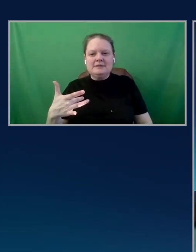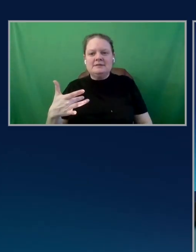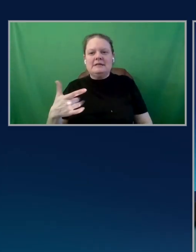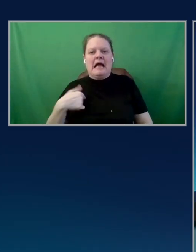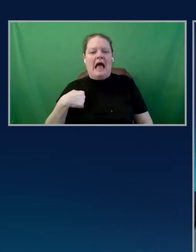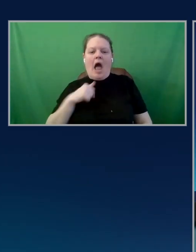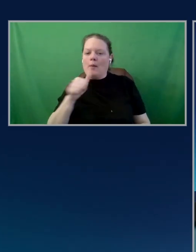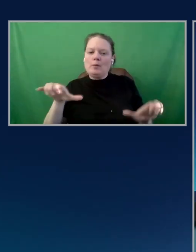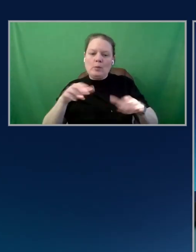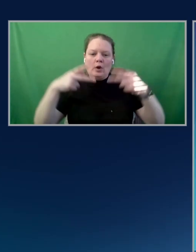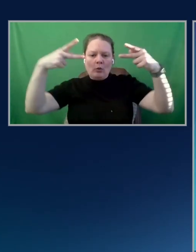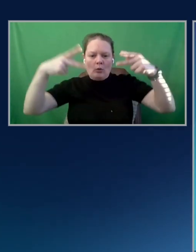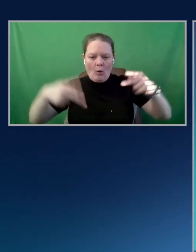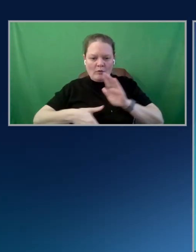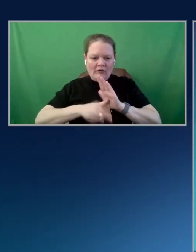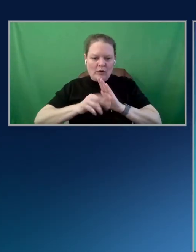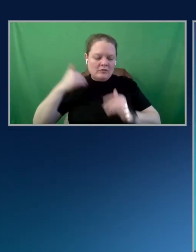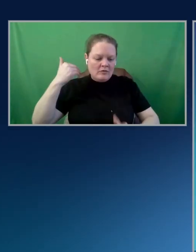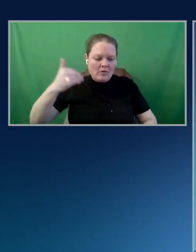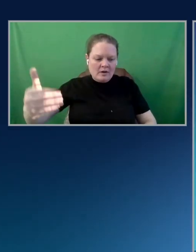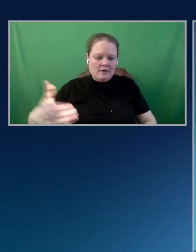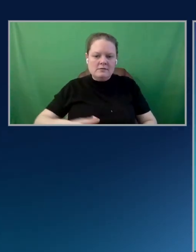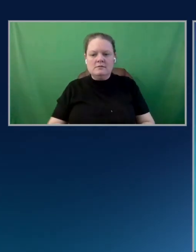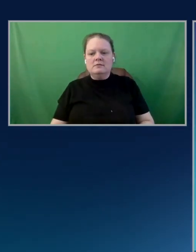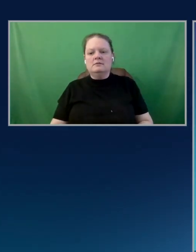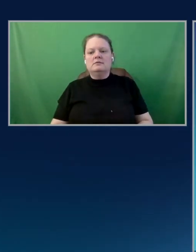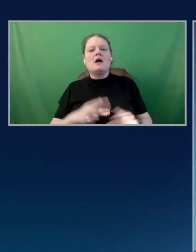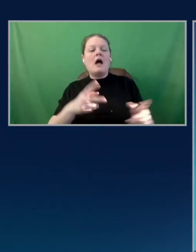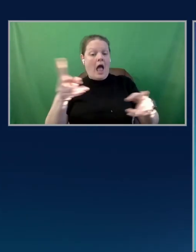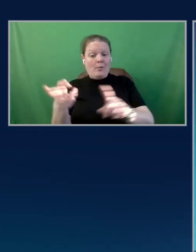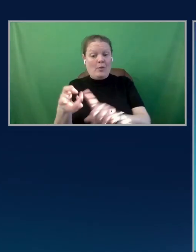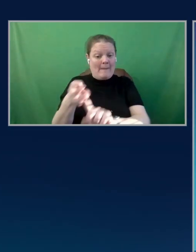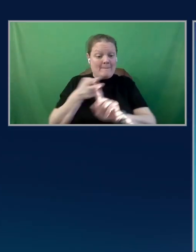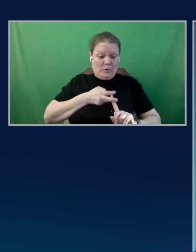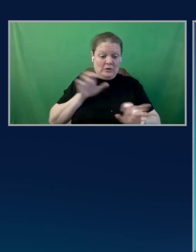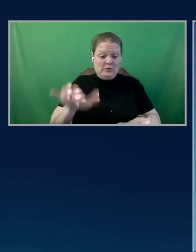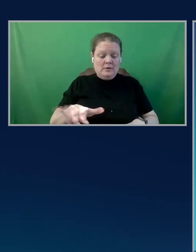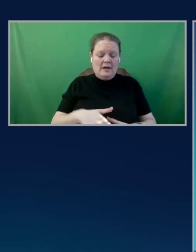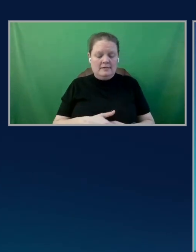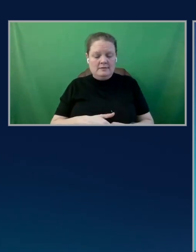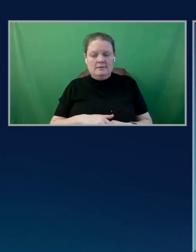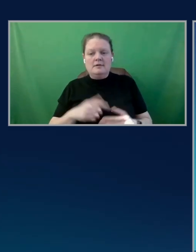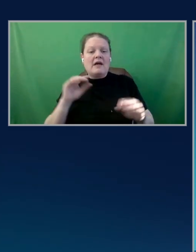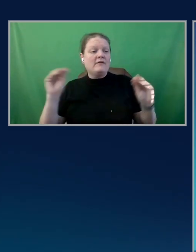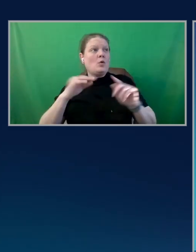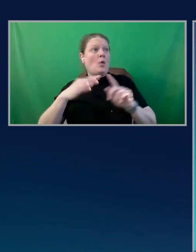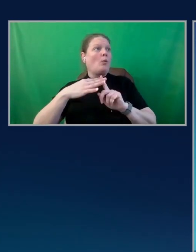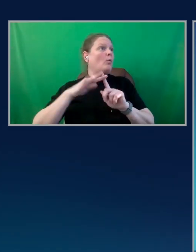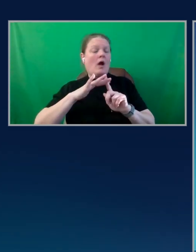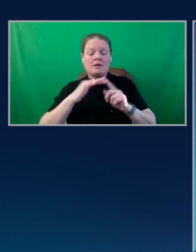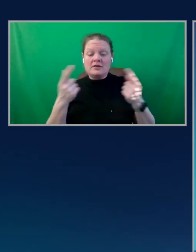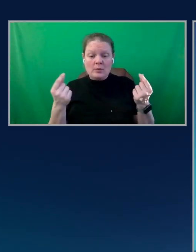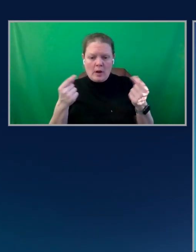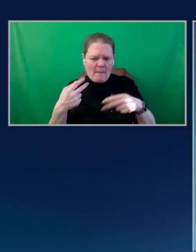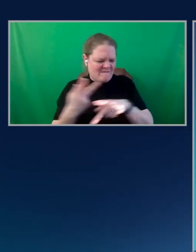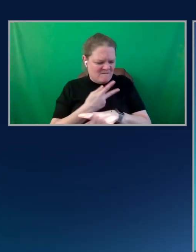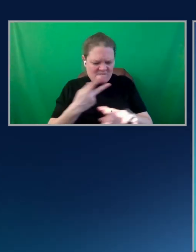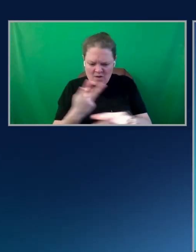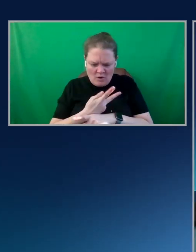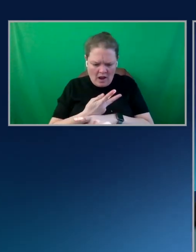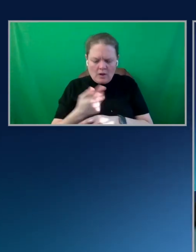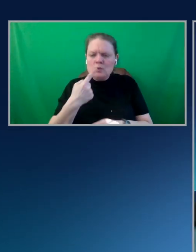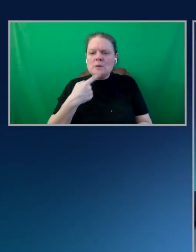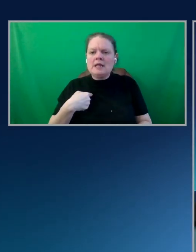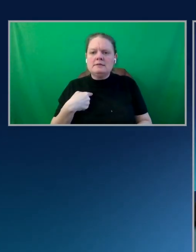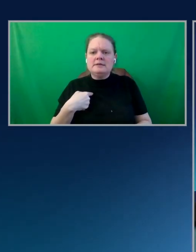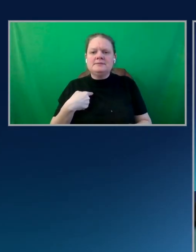all the time, but I will get pulled in and I will have no context, right? And I'll have to figure this out. So you're telling me I can